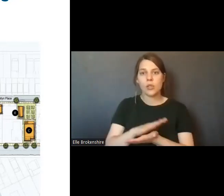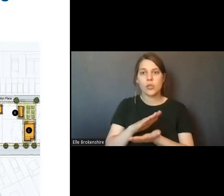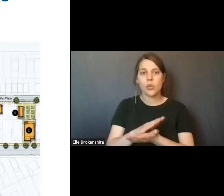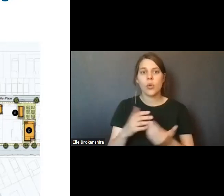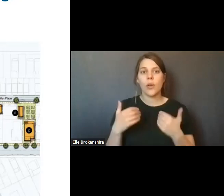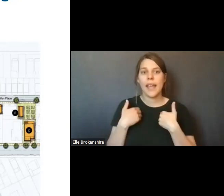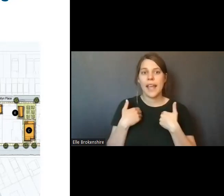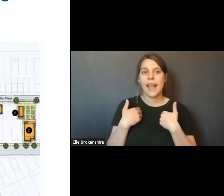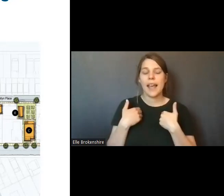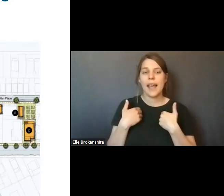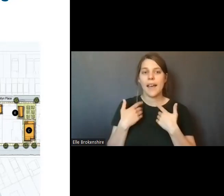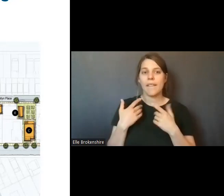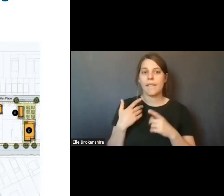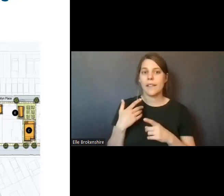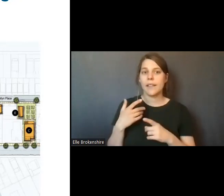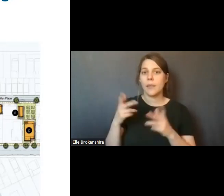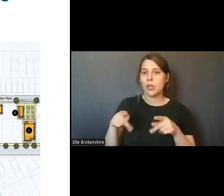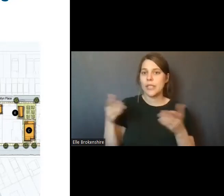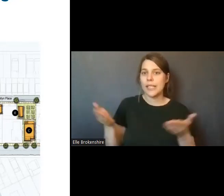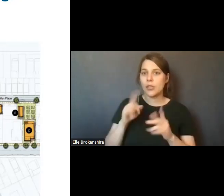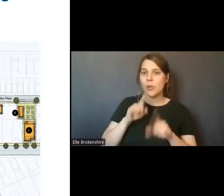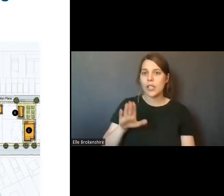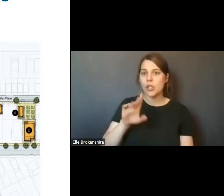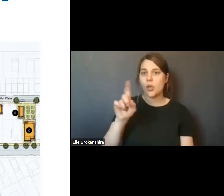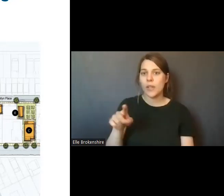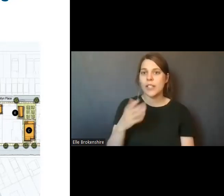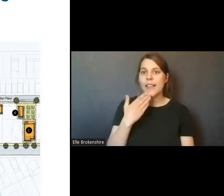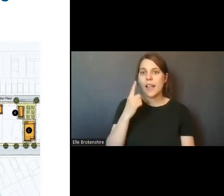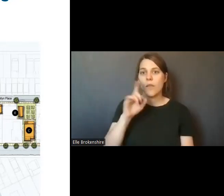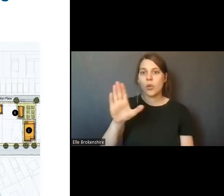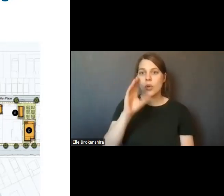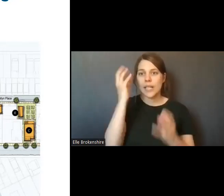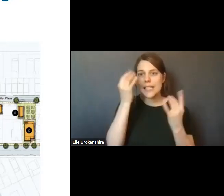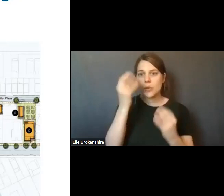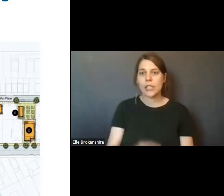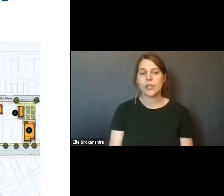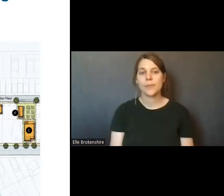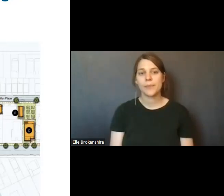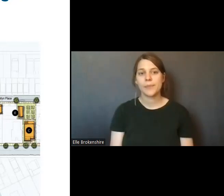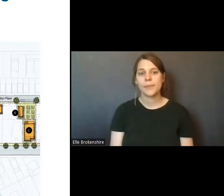Academy, on the line to answer any questions. Thank you for your consideration.